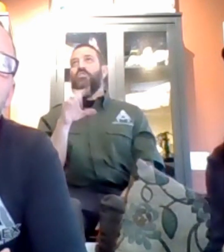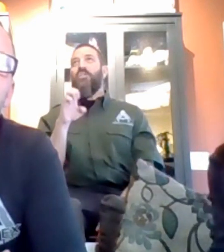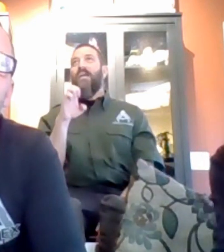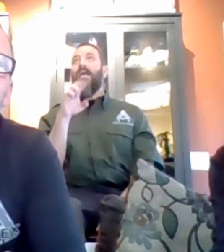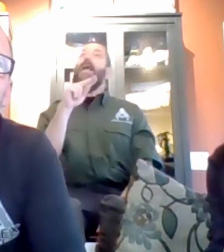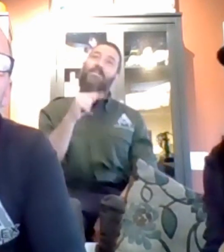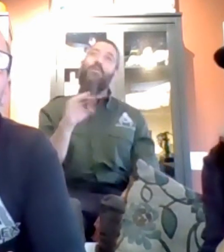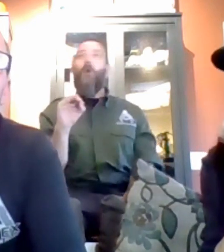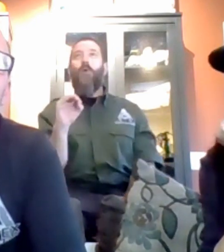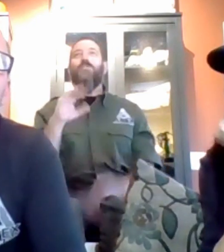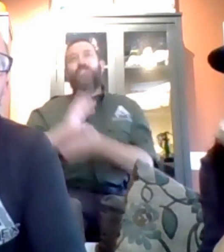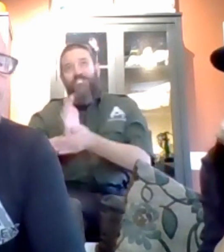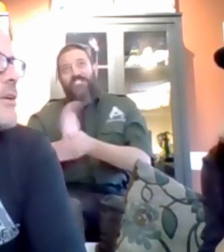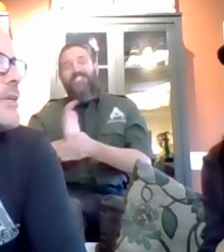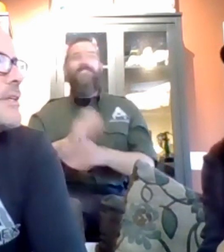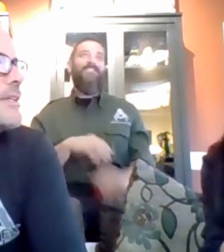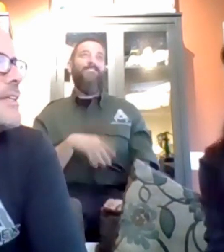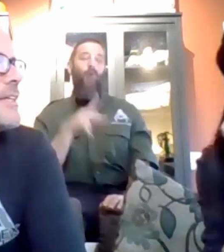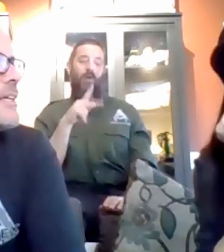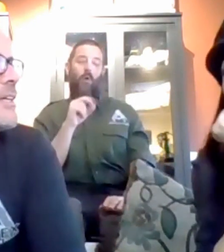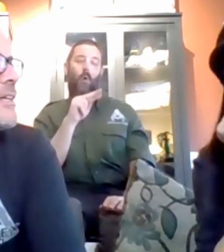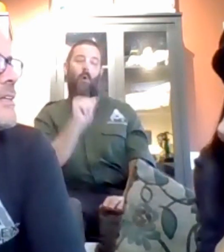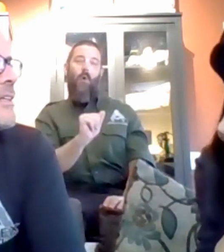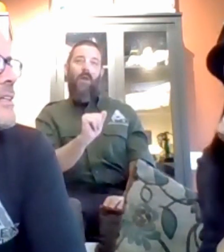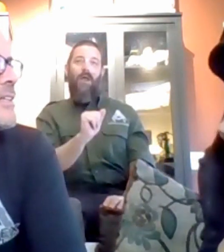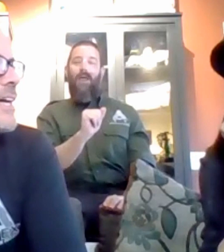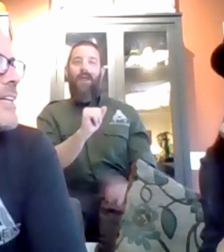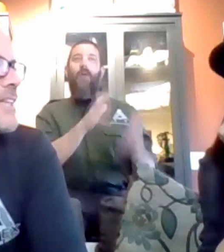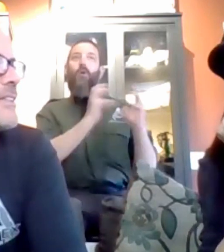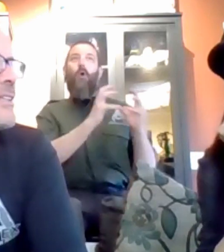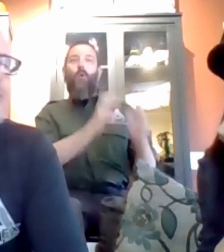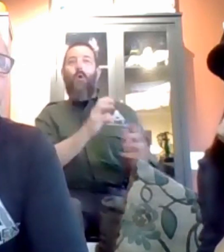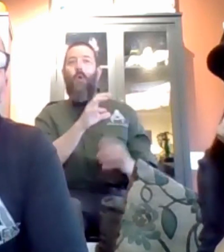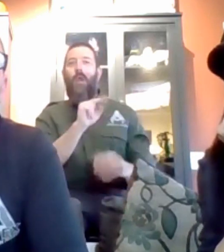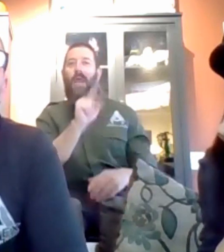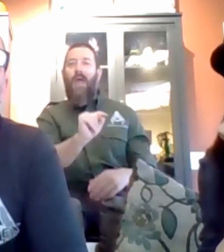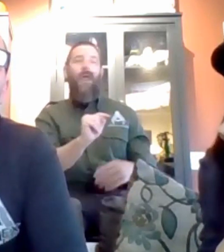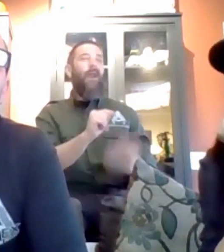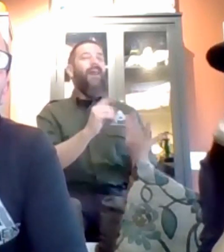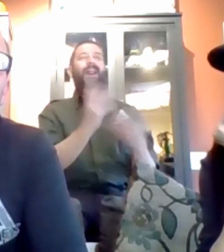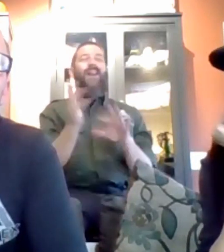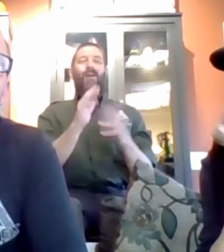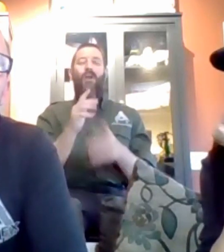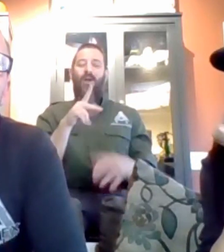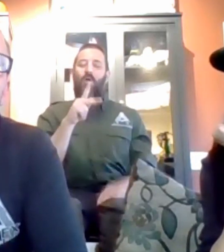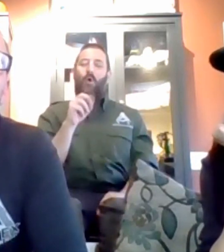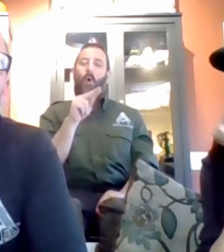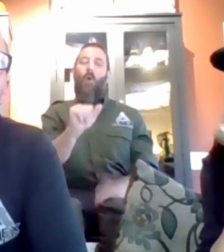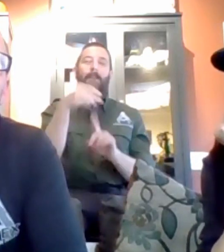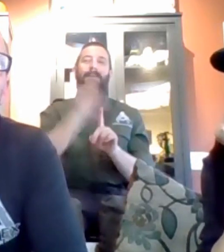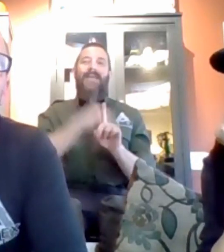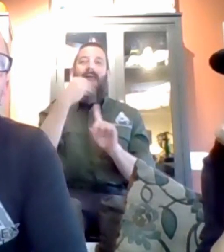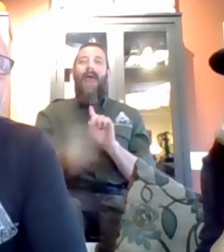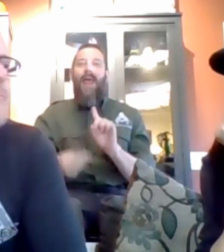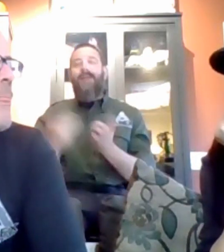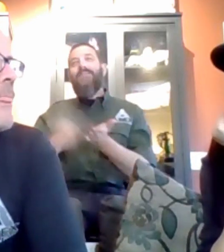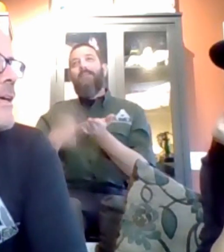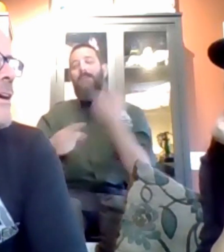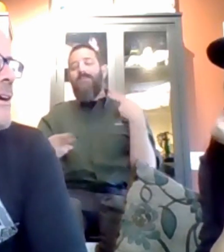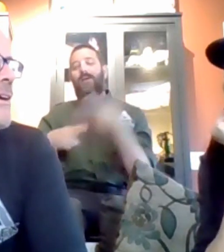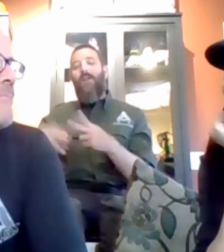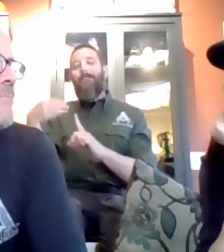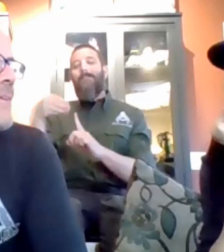Sargento cheese or big cheese or Kona. Or just Gento. Now we just call him Gento, and he knows. Kona